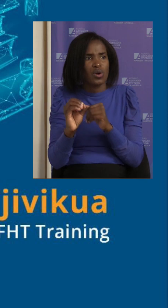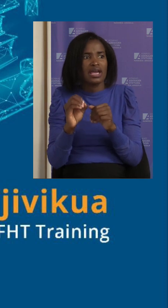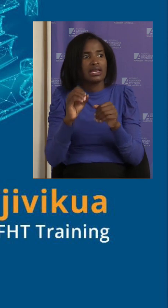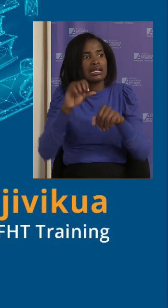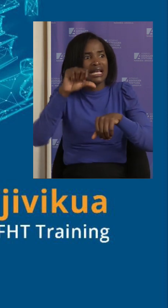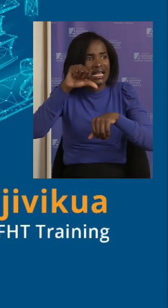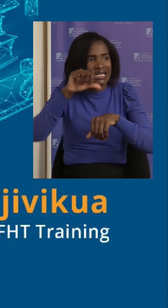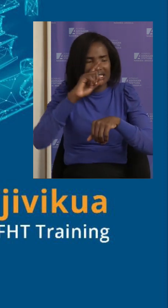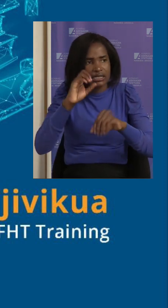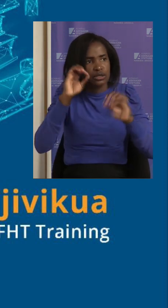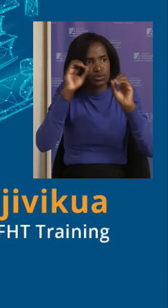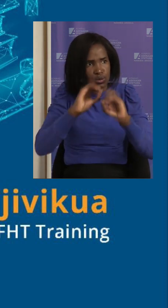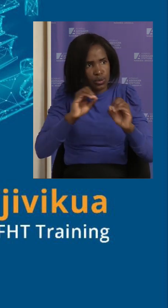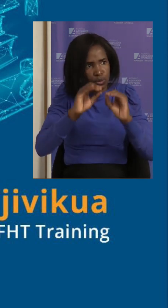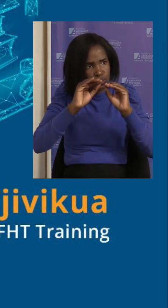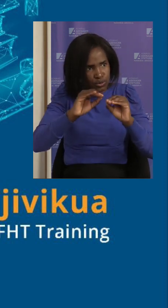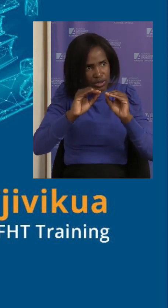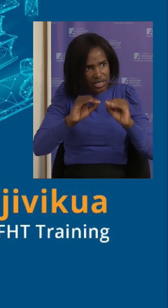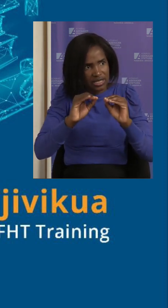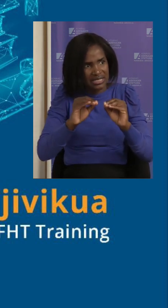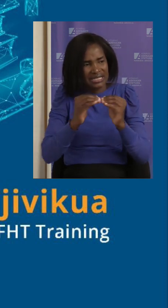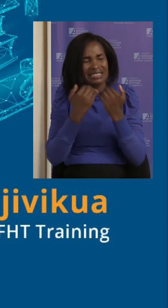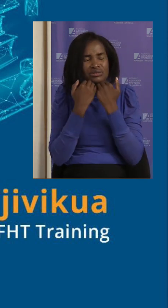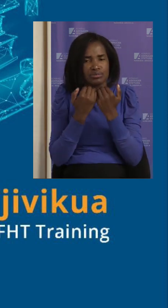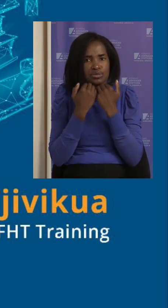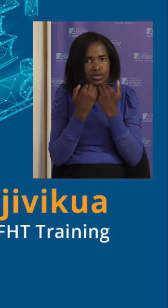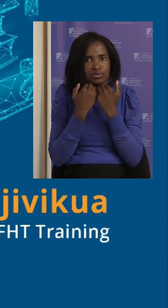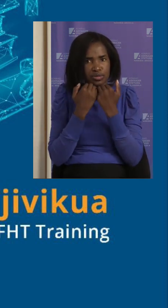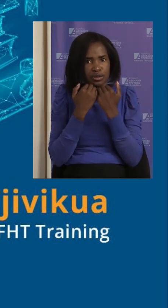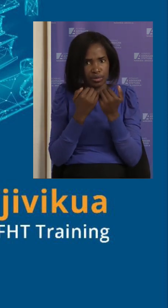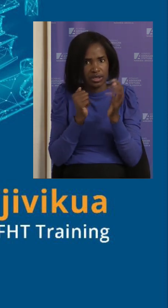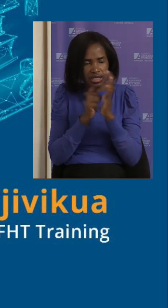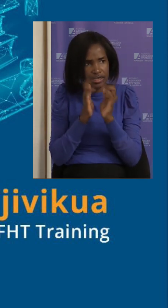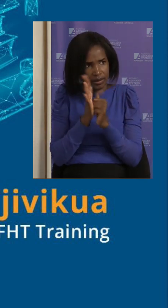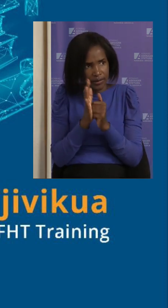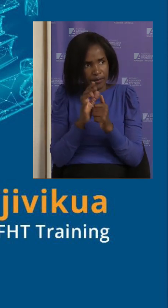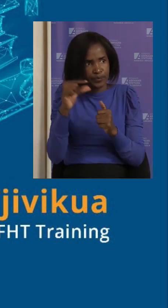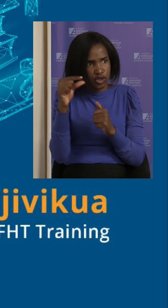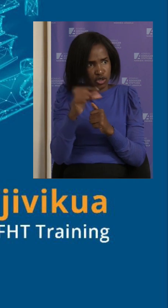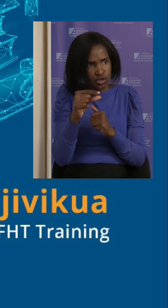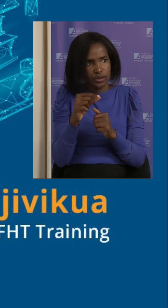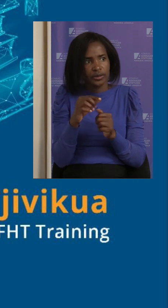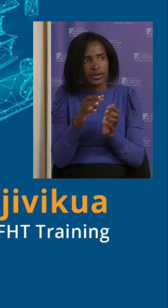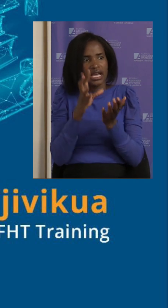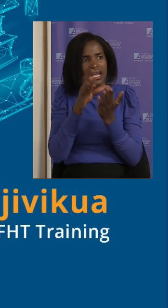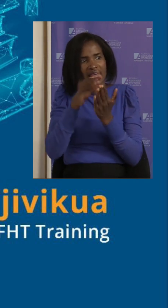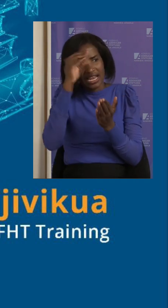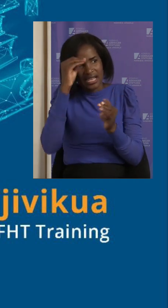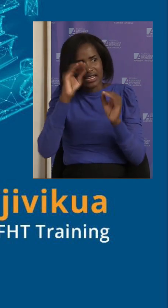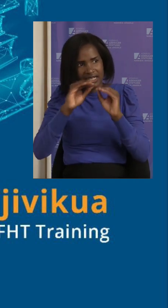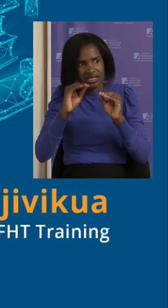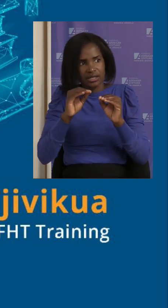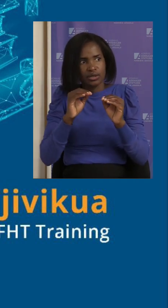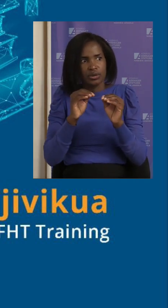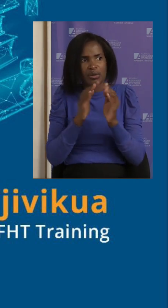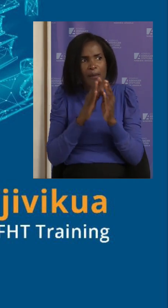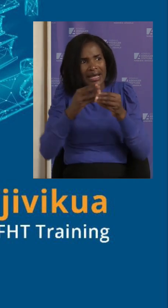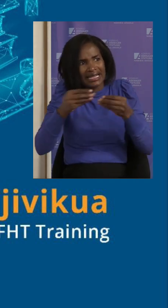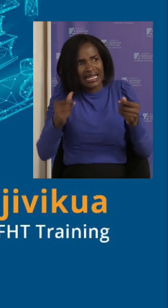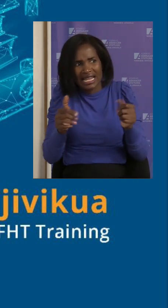teachers to teach those critical subjects, G, and learning teaching without sufficient